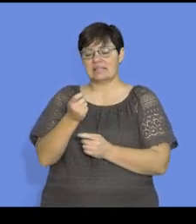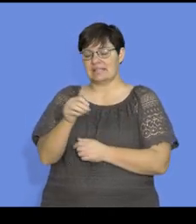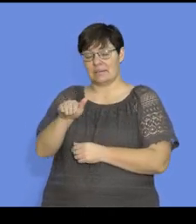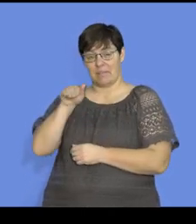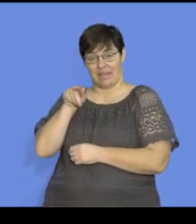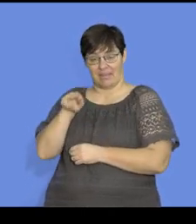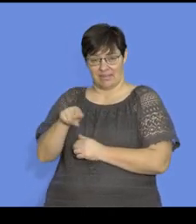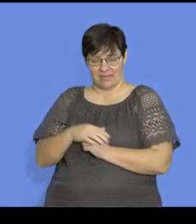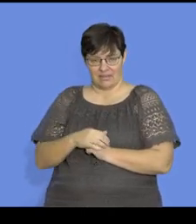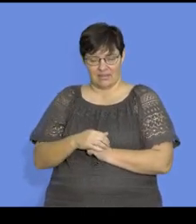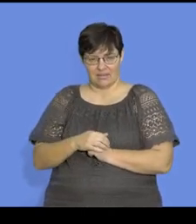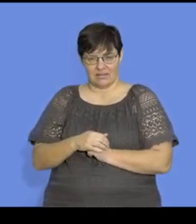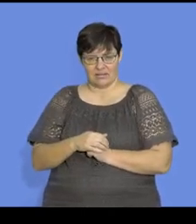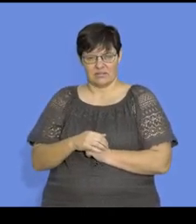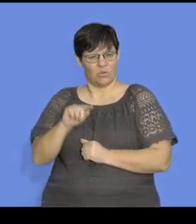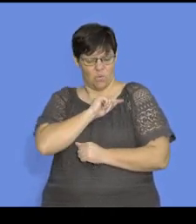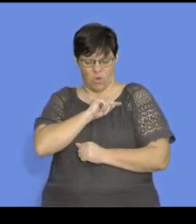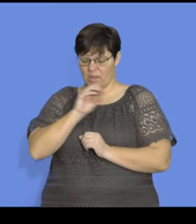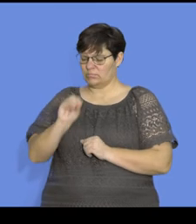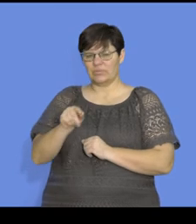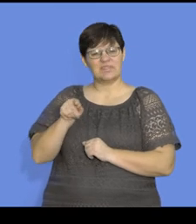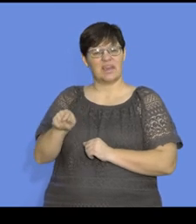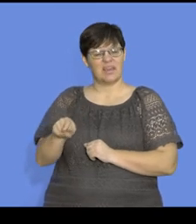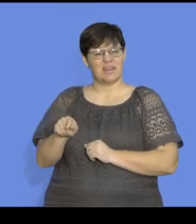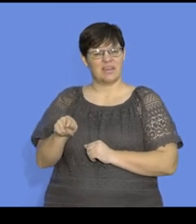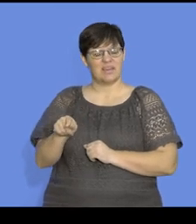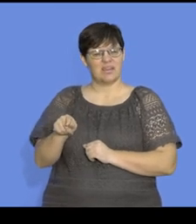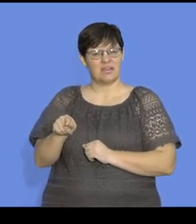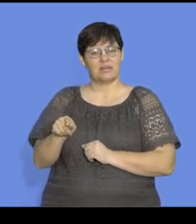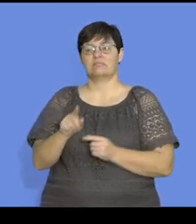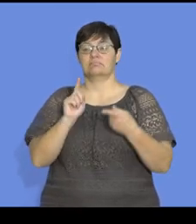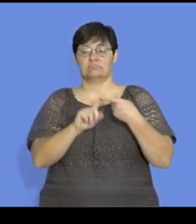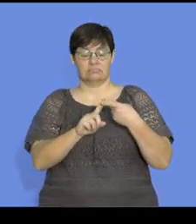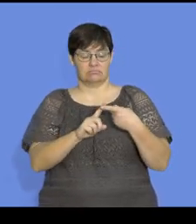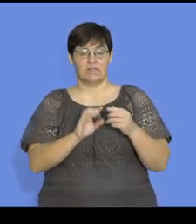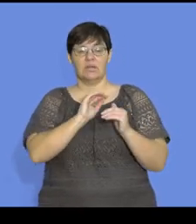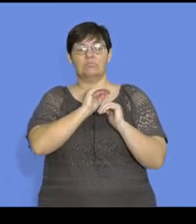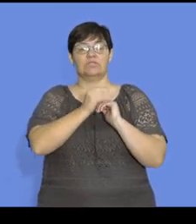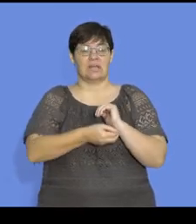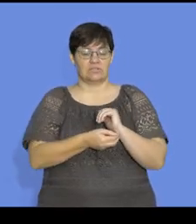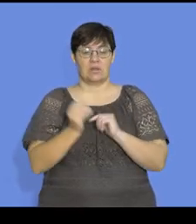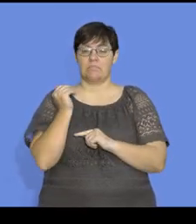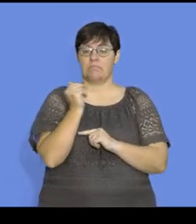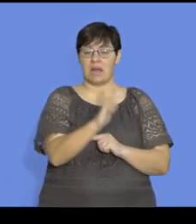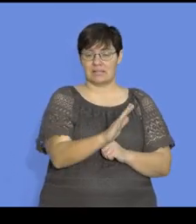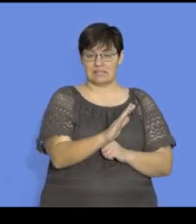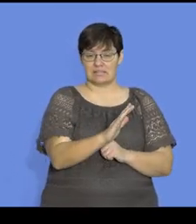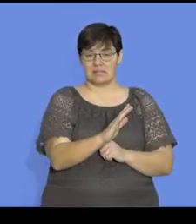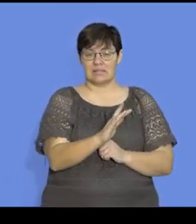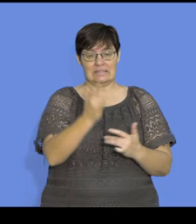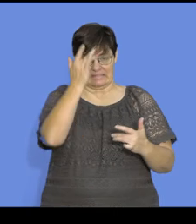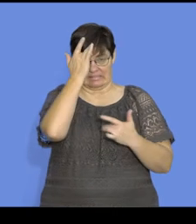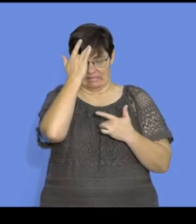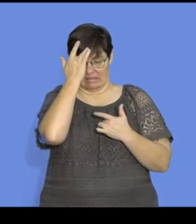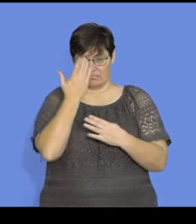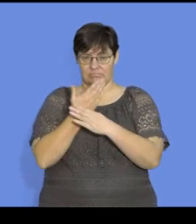bank, right? So why are we going to put them in the seed bank? Okay, number one, protection of plants against